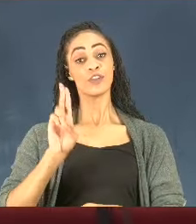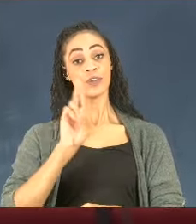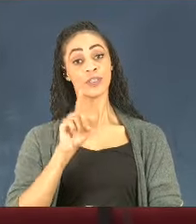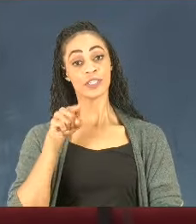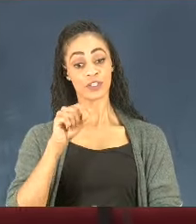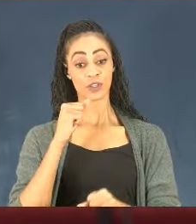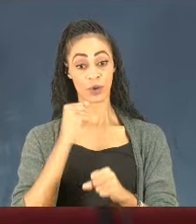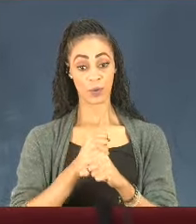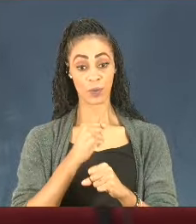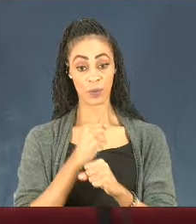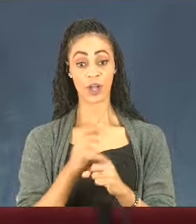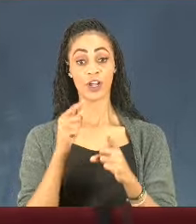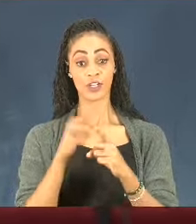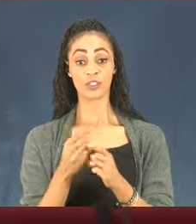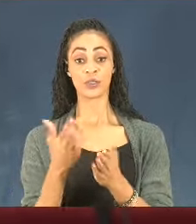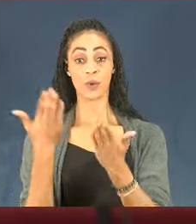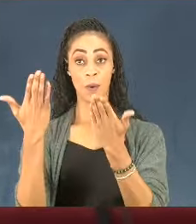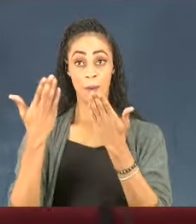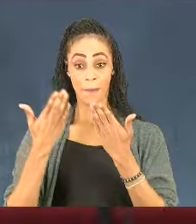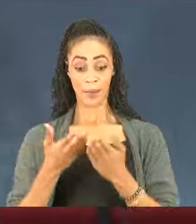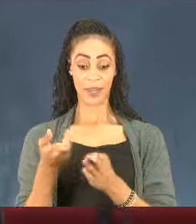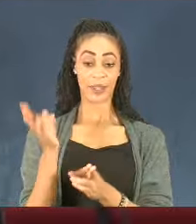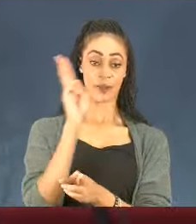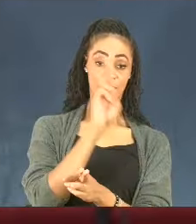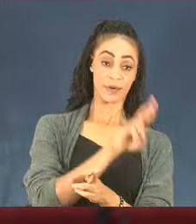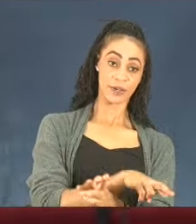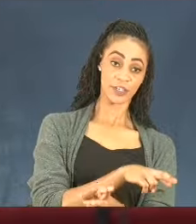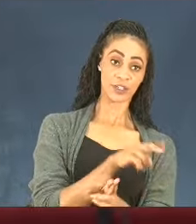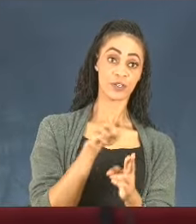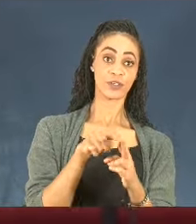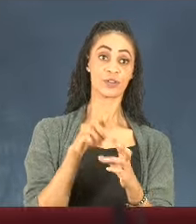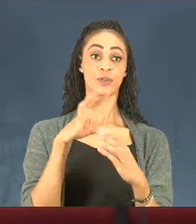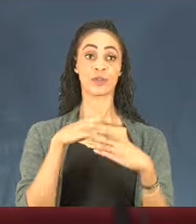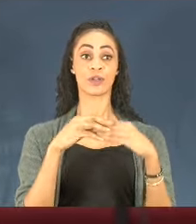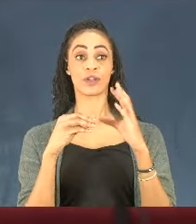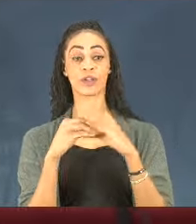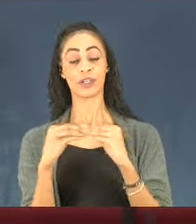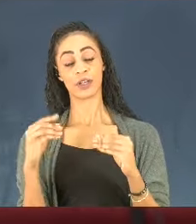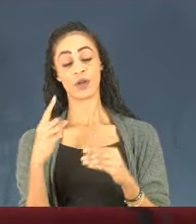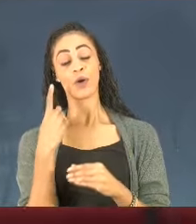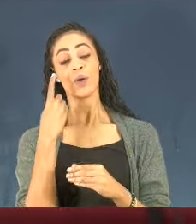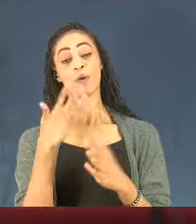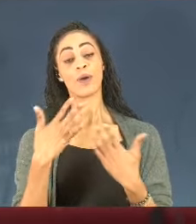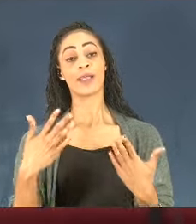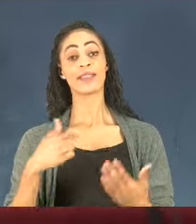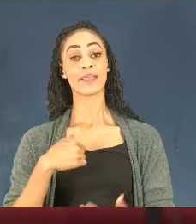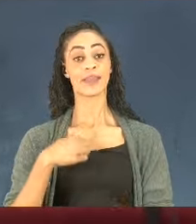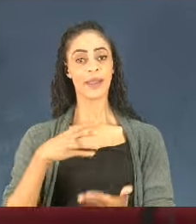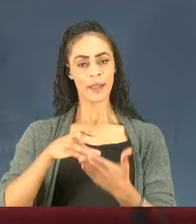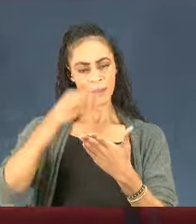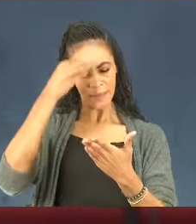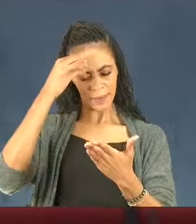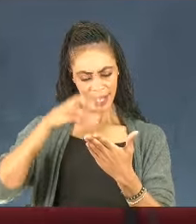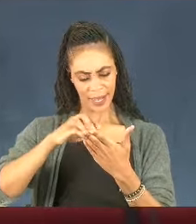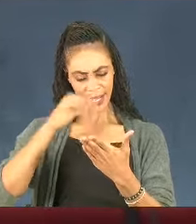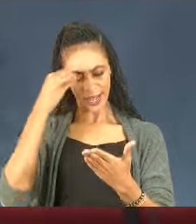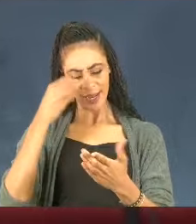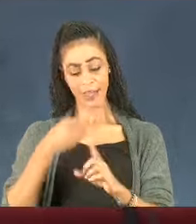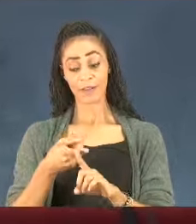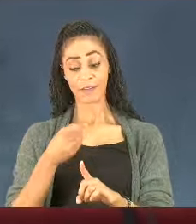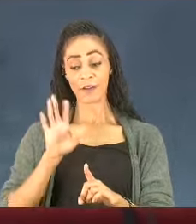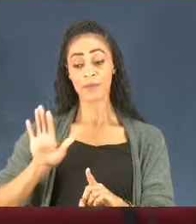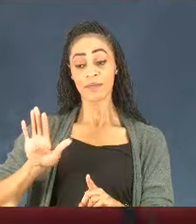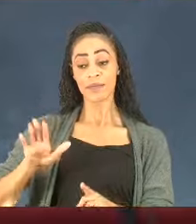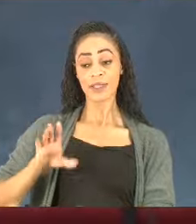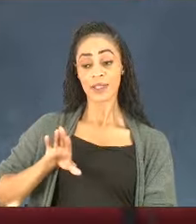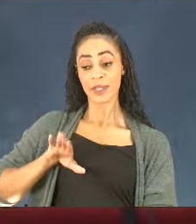creation. Another lady that I learned this from, her name is Amy Sherman. She talks a lot about this. She wrote